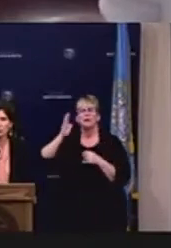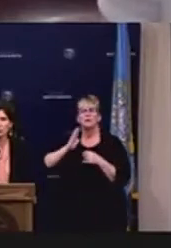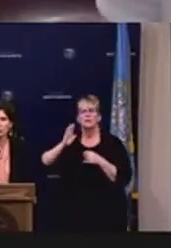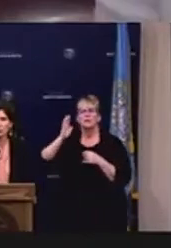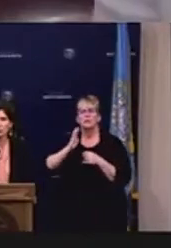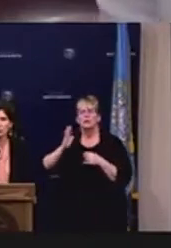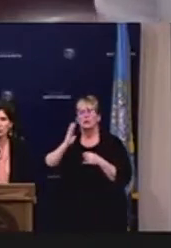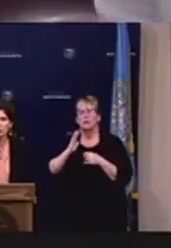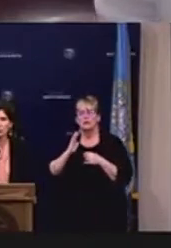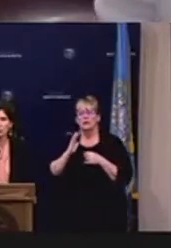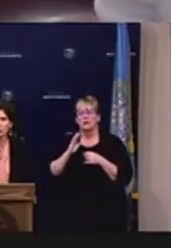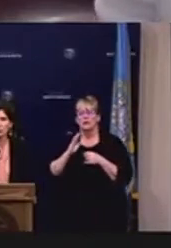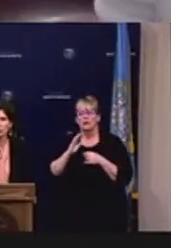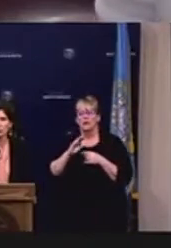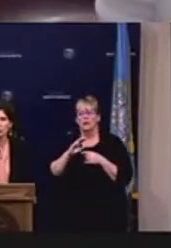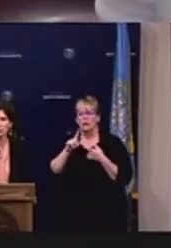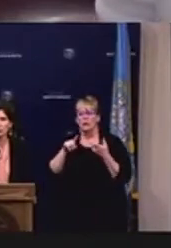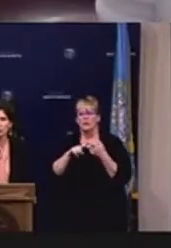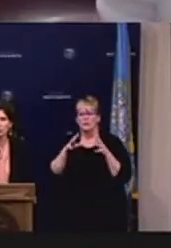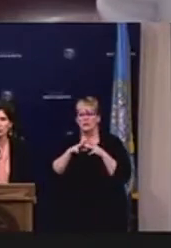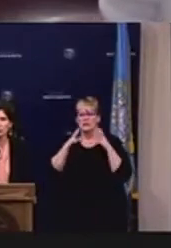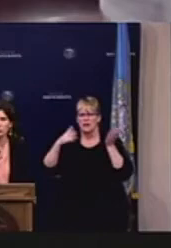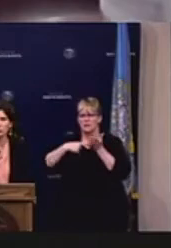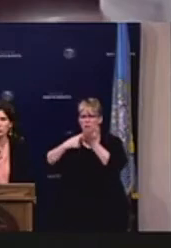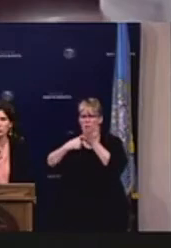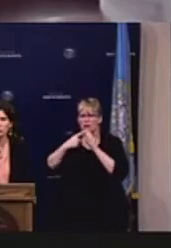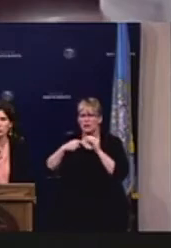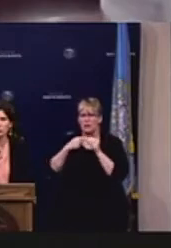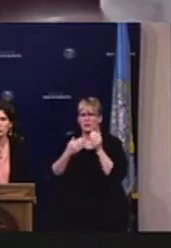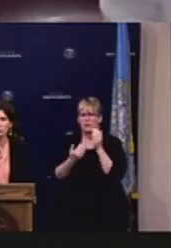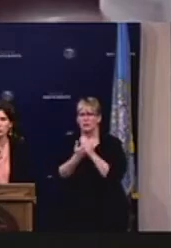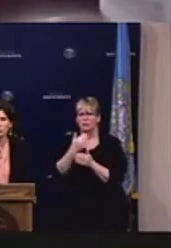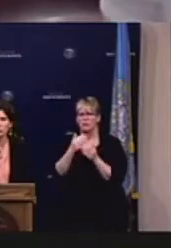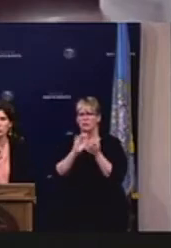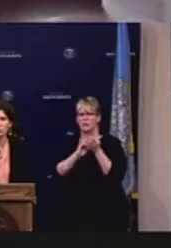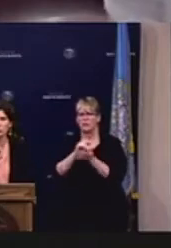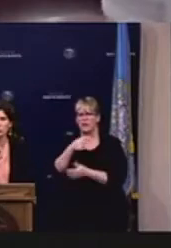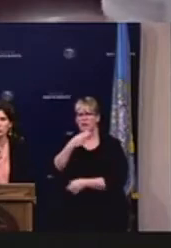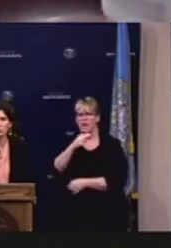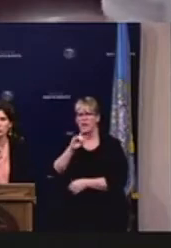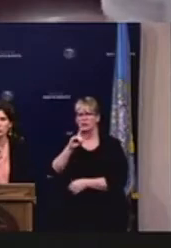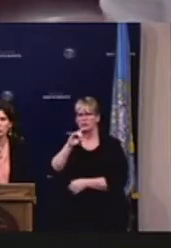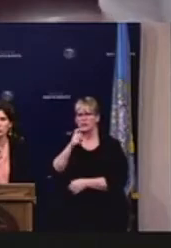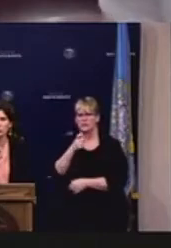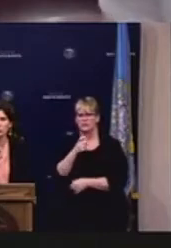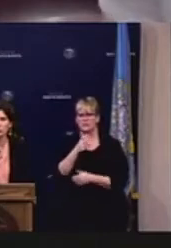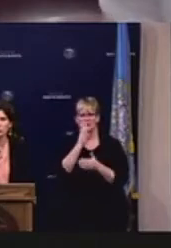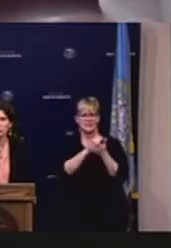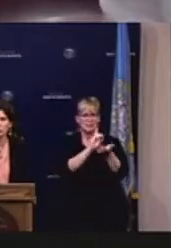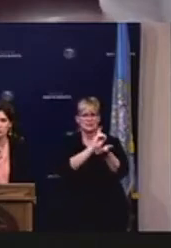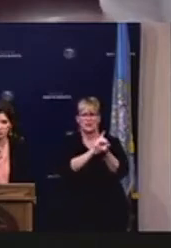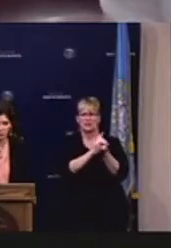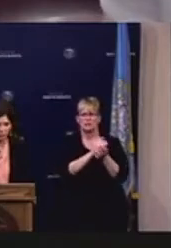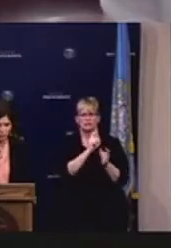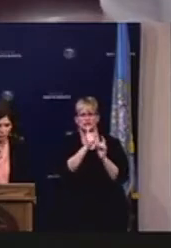of hype about hydroxychloroquine, there was concerns that there were physicians that were just prescribing it,